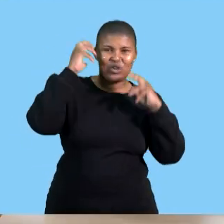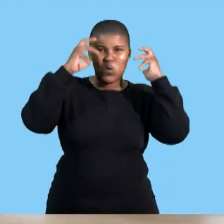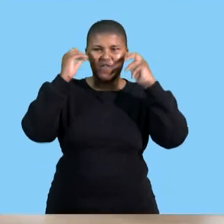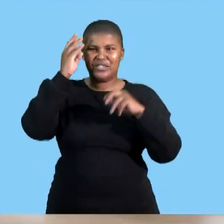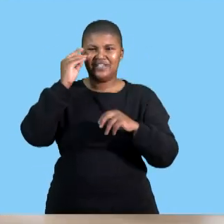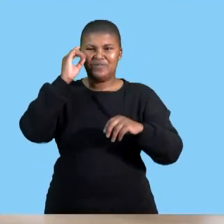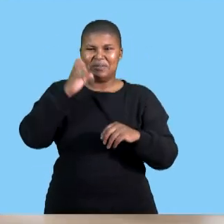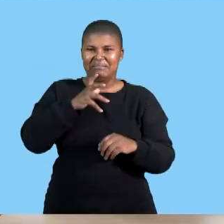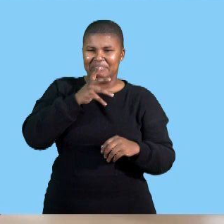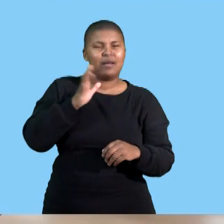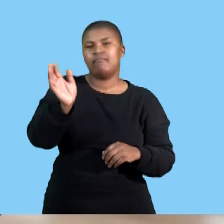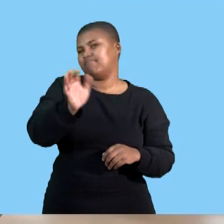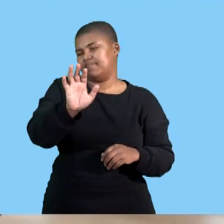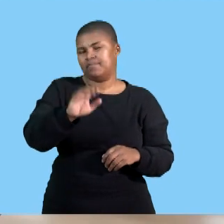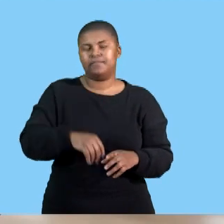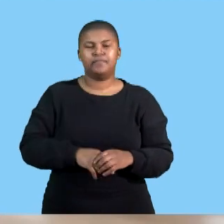much information.